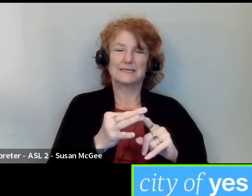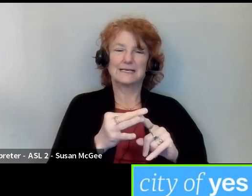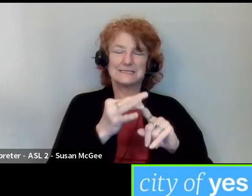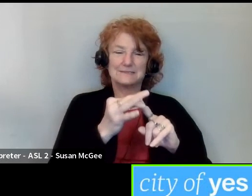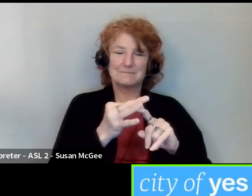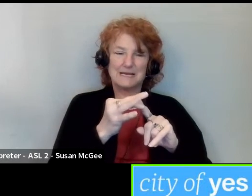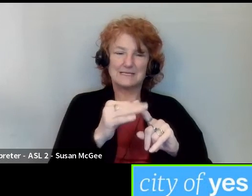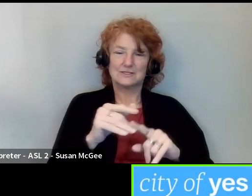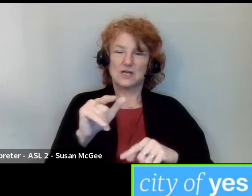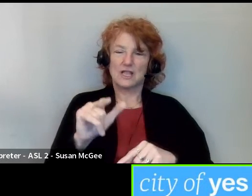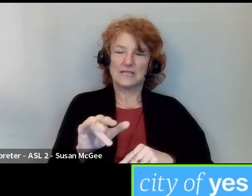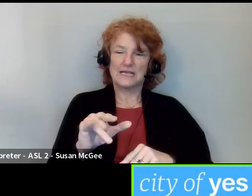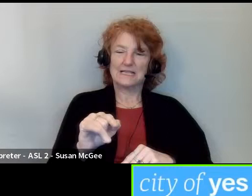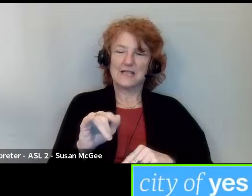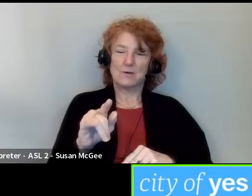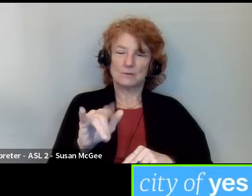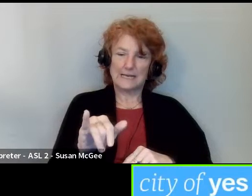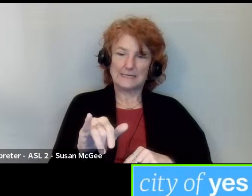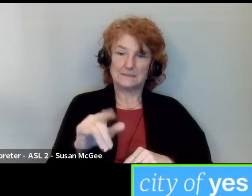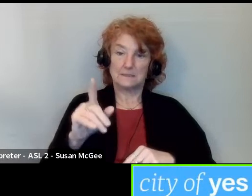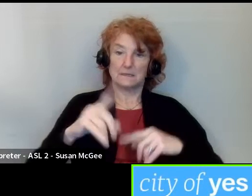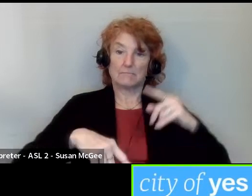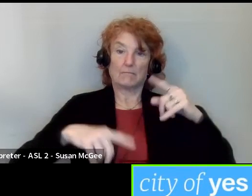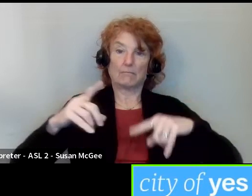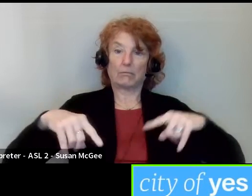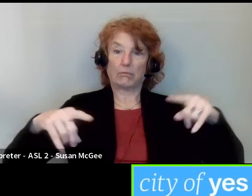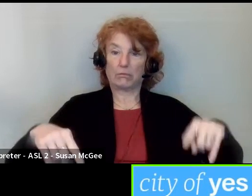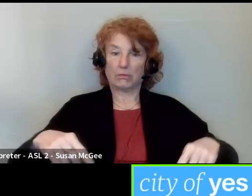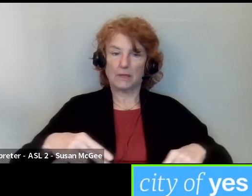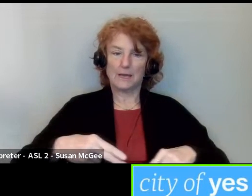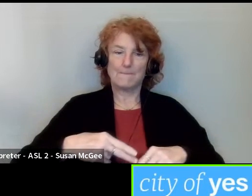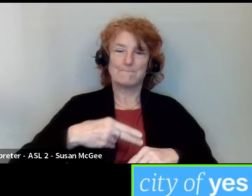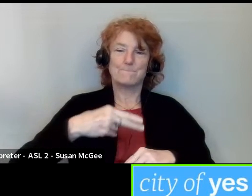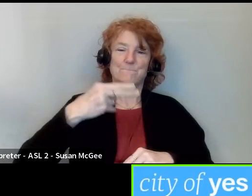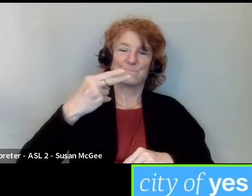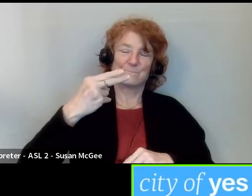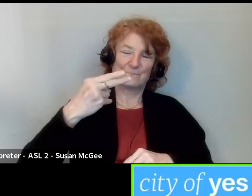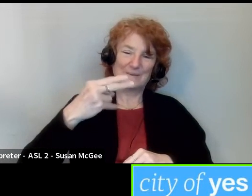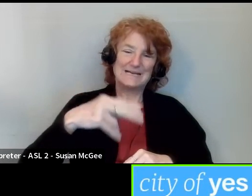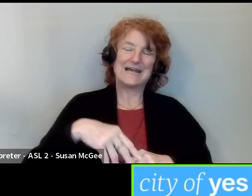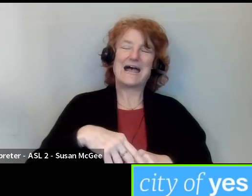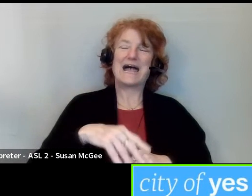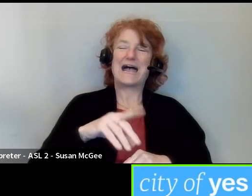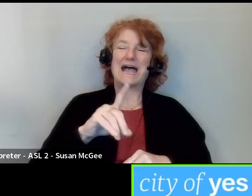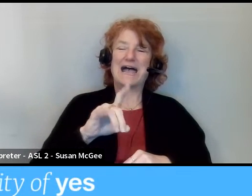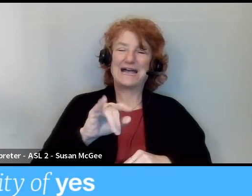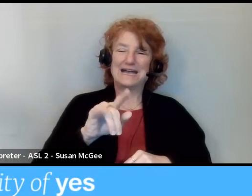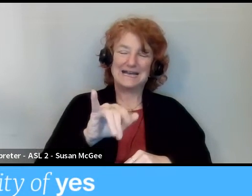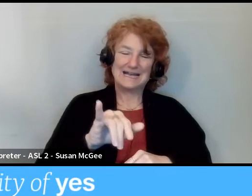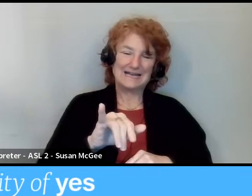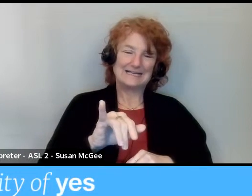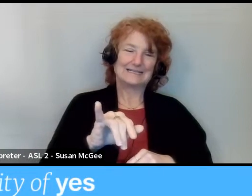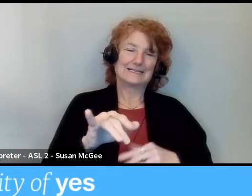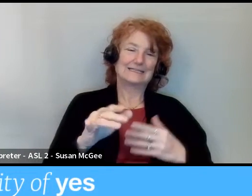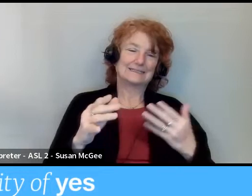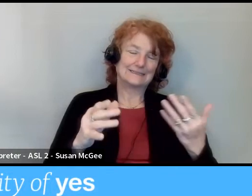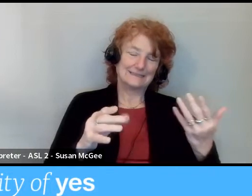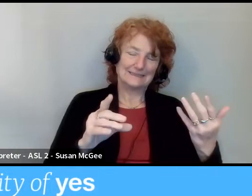vary wildly district to district. In the high density districts, they're currently all 680, but in the low density districts, they can